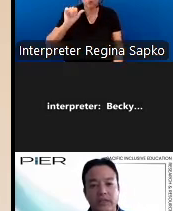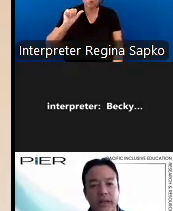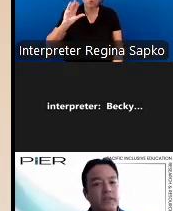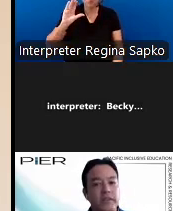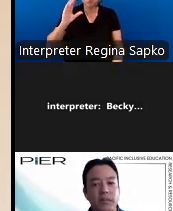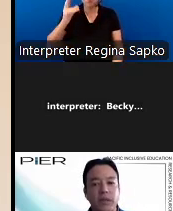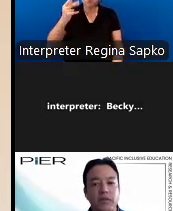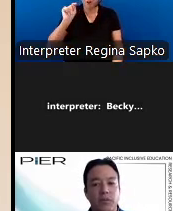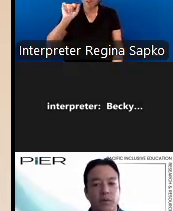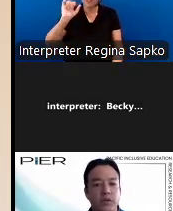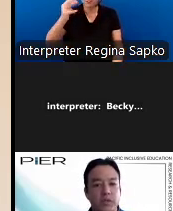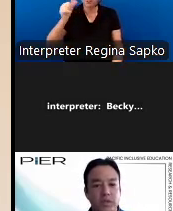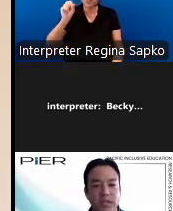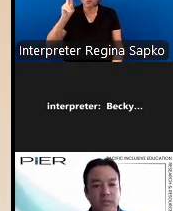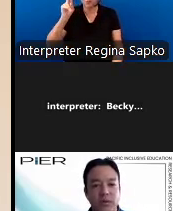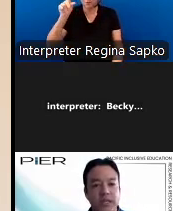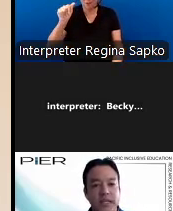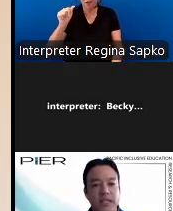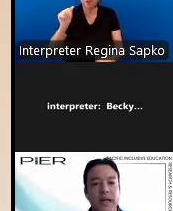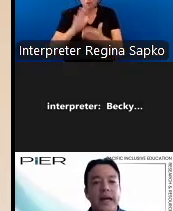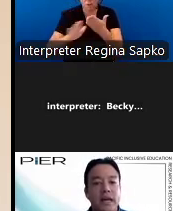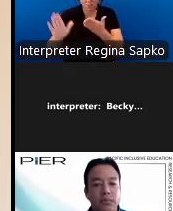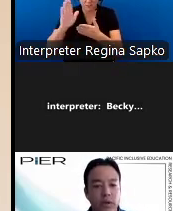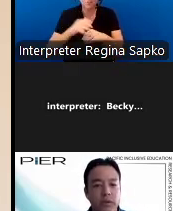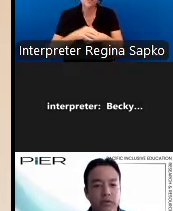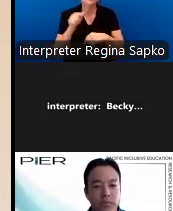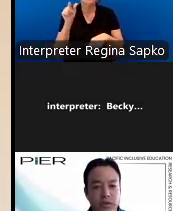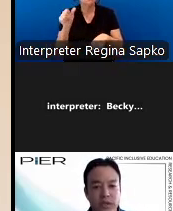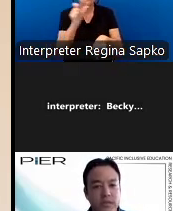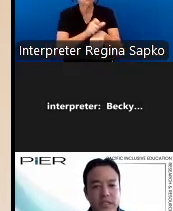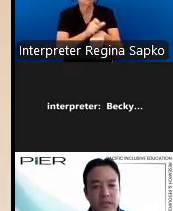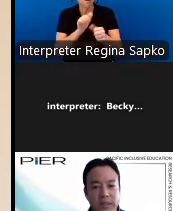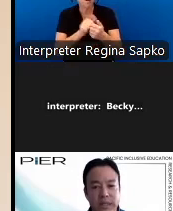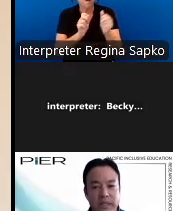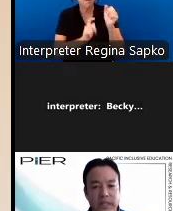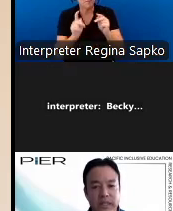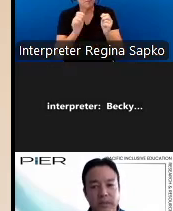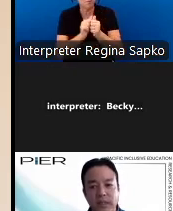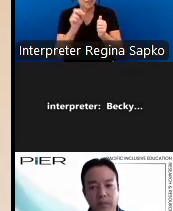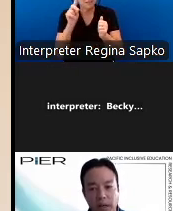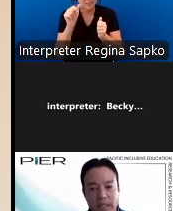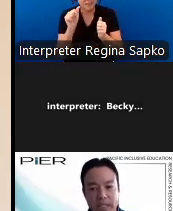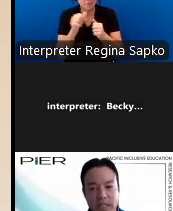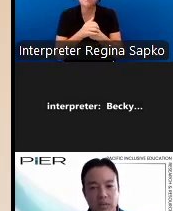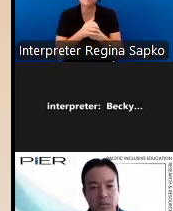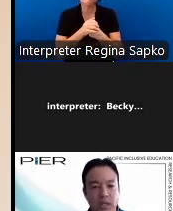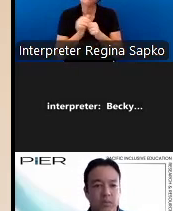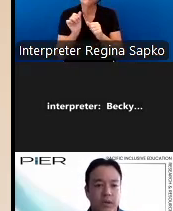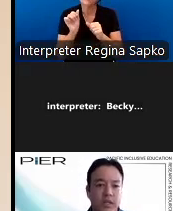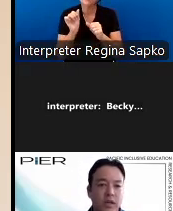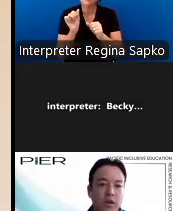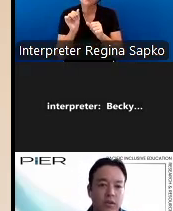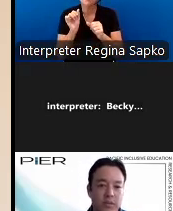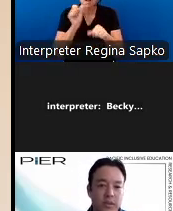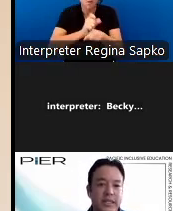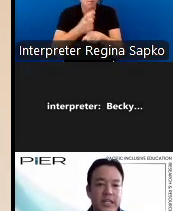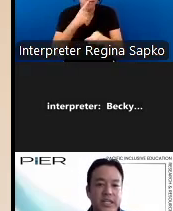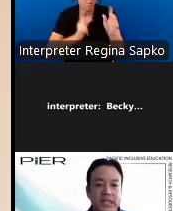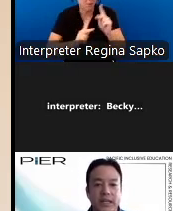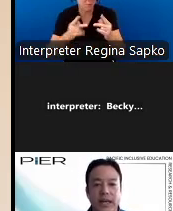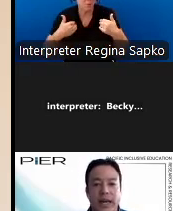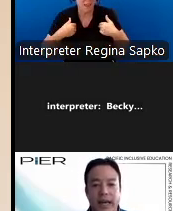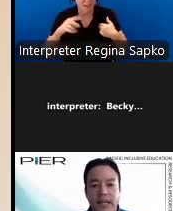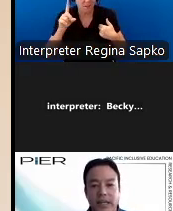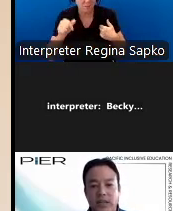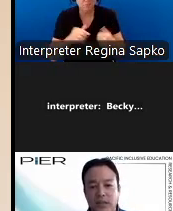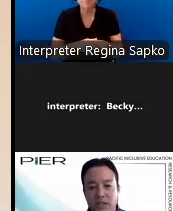quality of life development for persons with disabilities, employment for persons with disabilities, disability policy, community-based